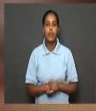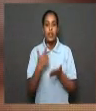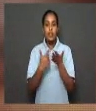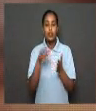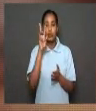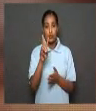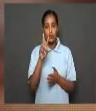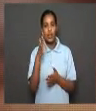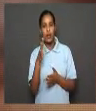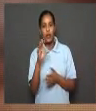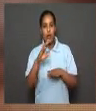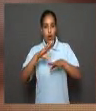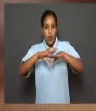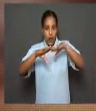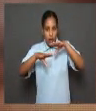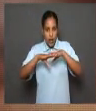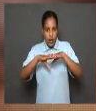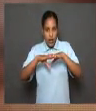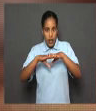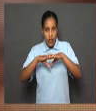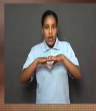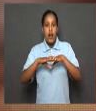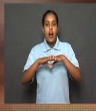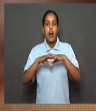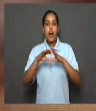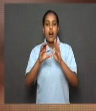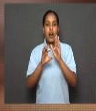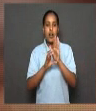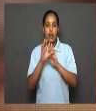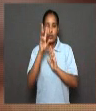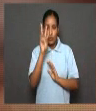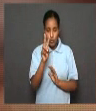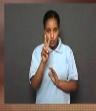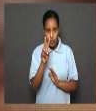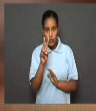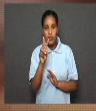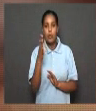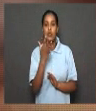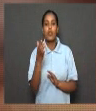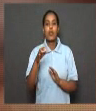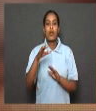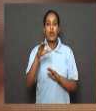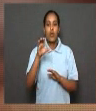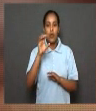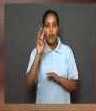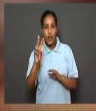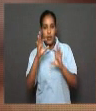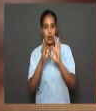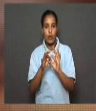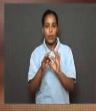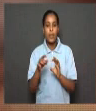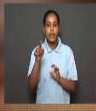These two types of overlap account for two types of covalent bond, known as